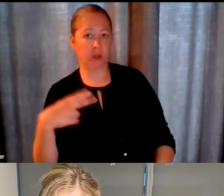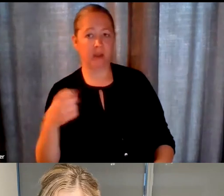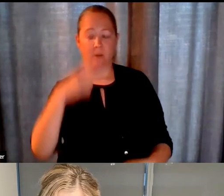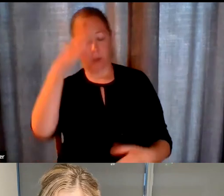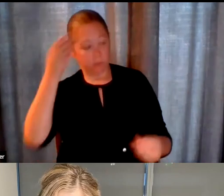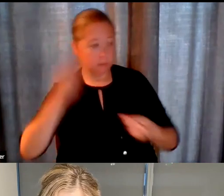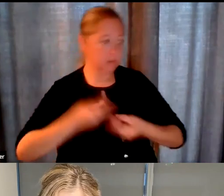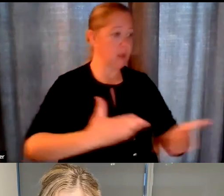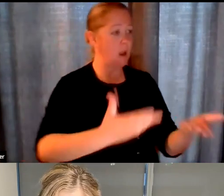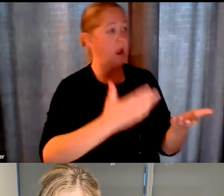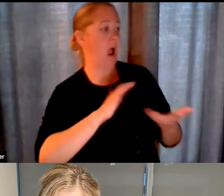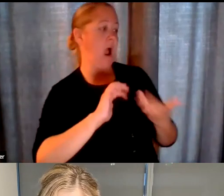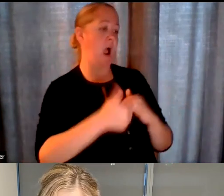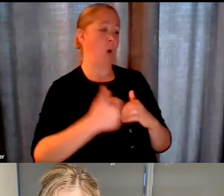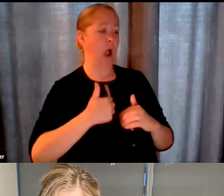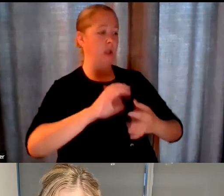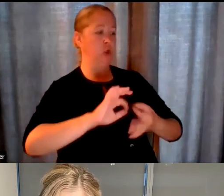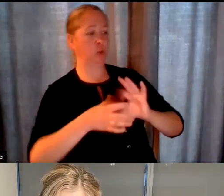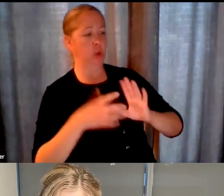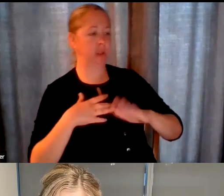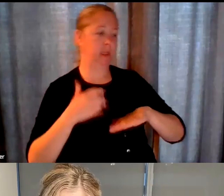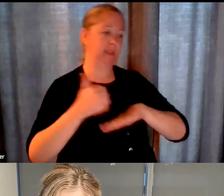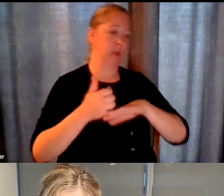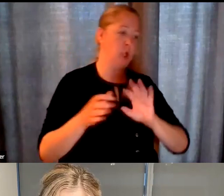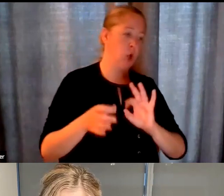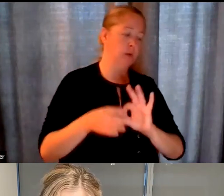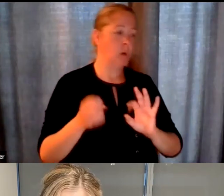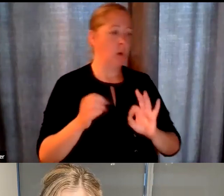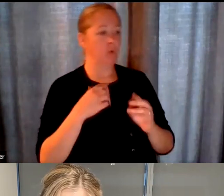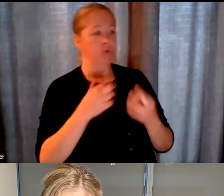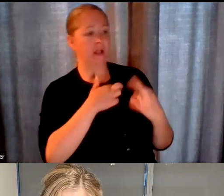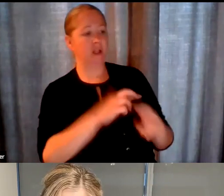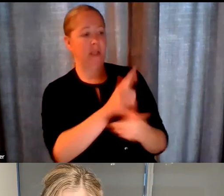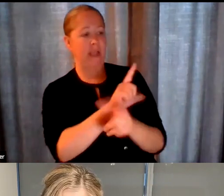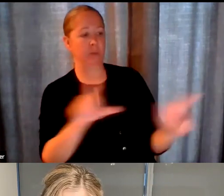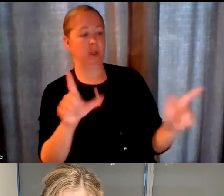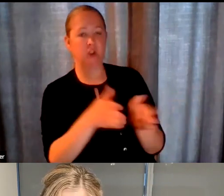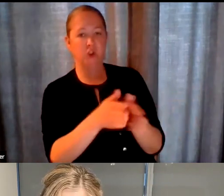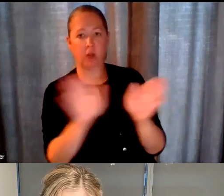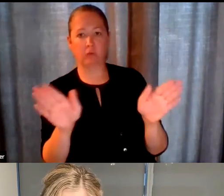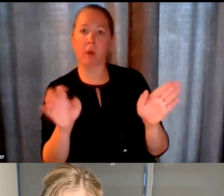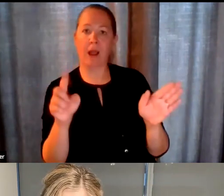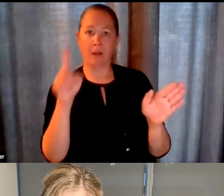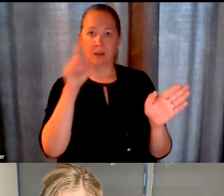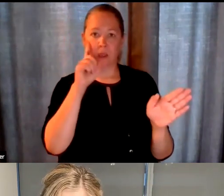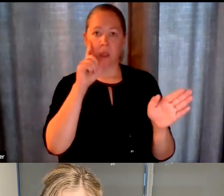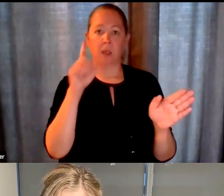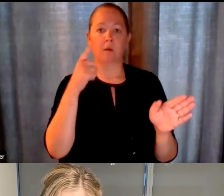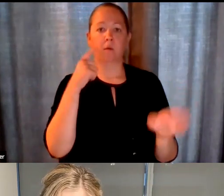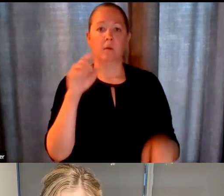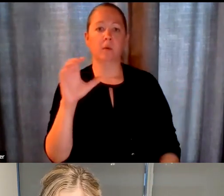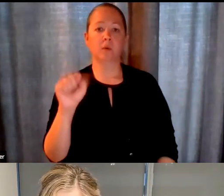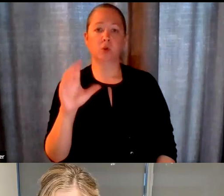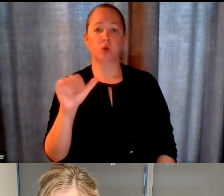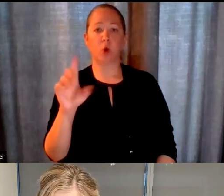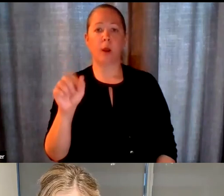that's how I'm going to interpret the Establishment Clause, or religious liberty in general. And I think Sotomayor's dissent, she does a